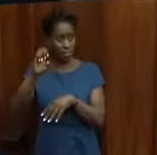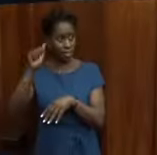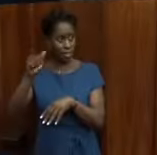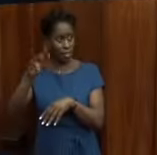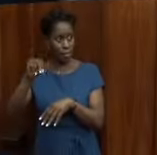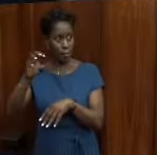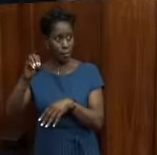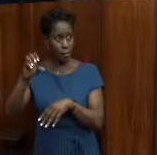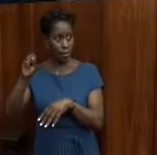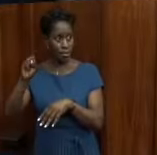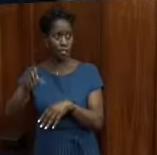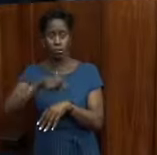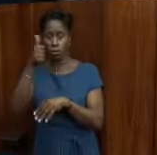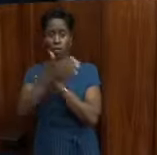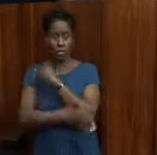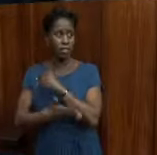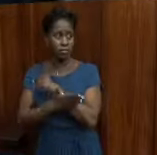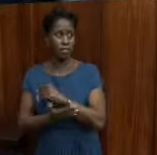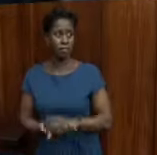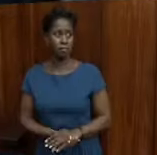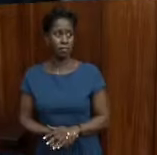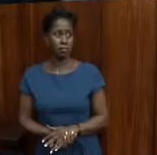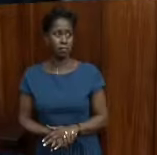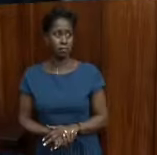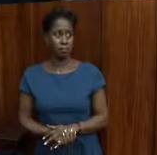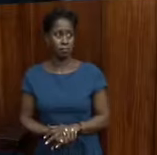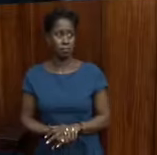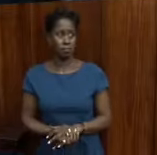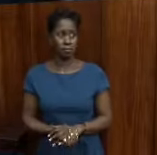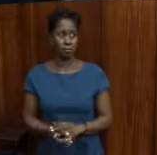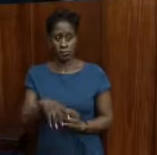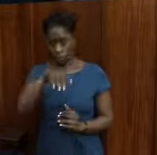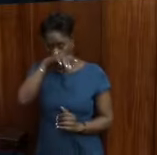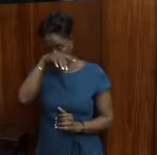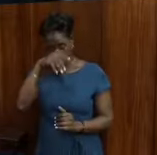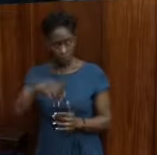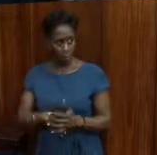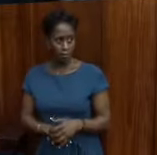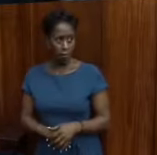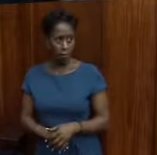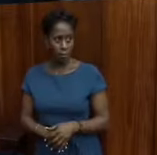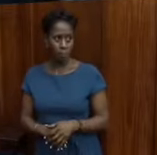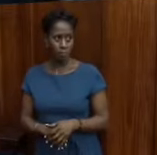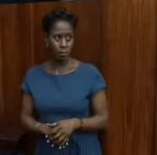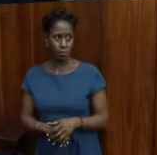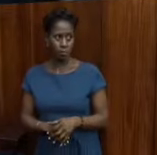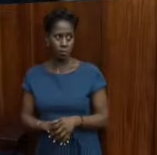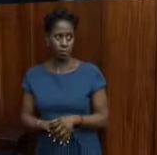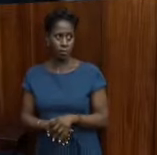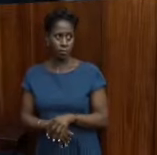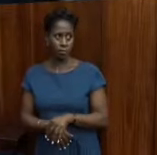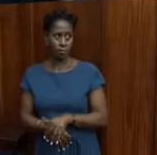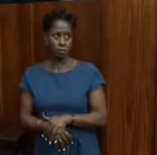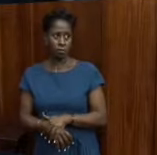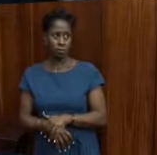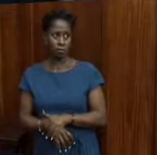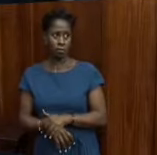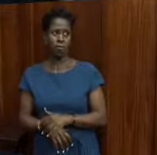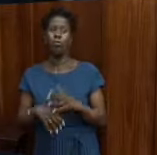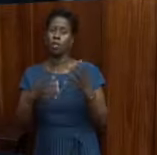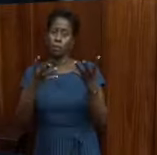This year, work will commence with Export St. Lucia to formulate an export development support program for the